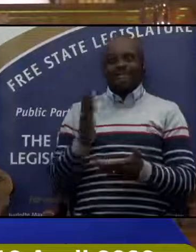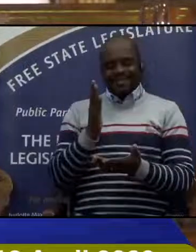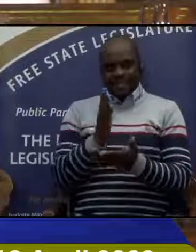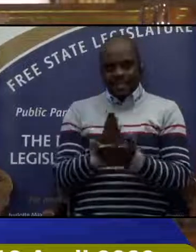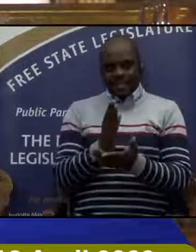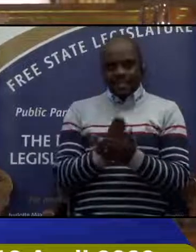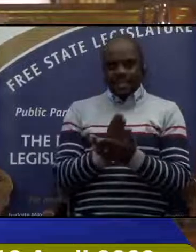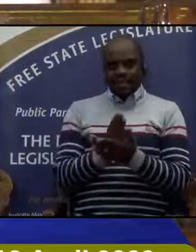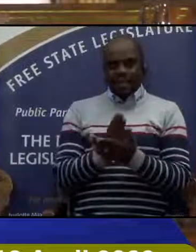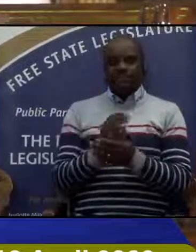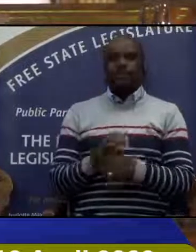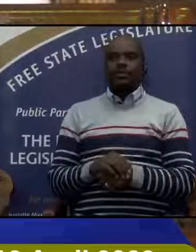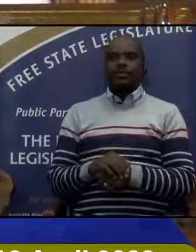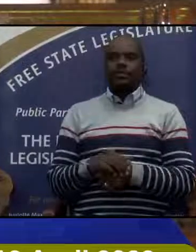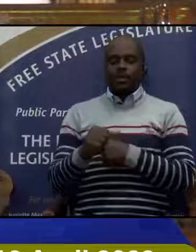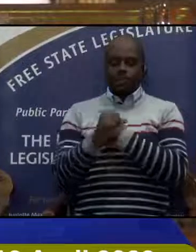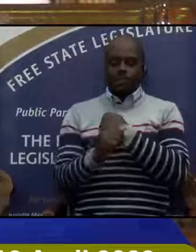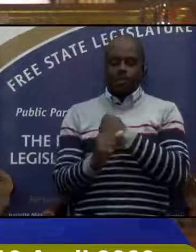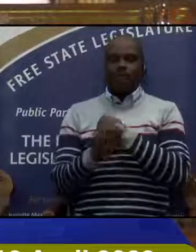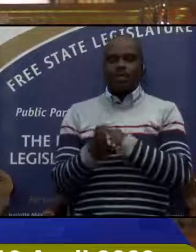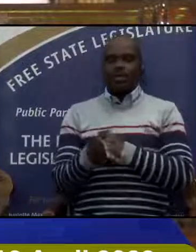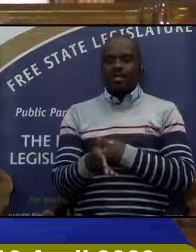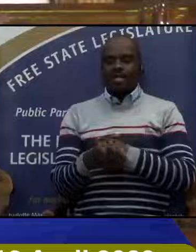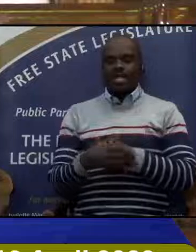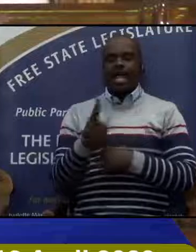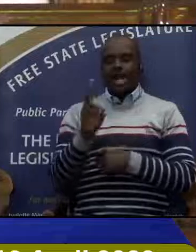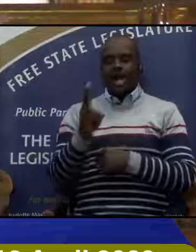month where we are again